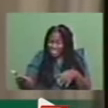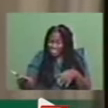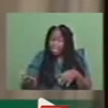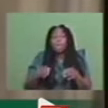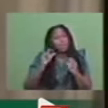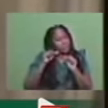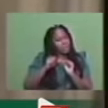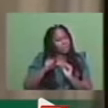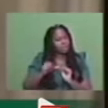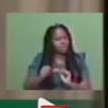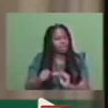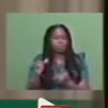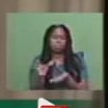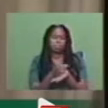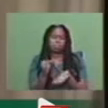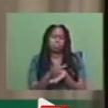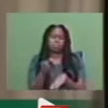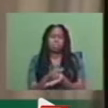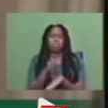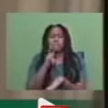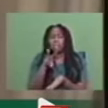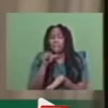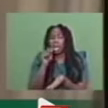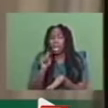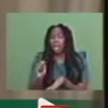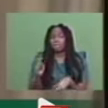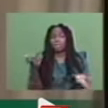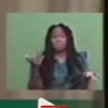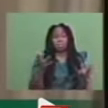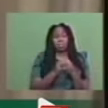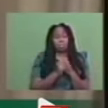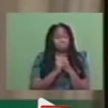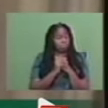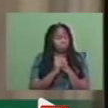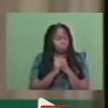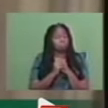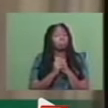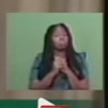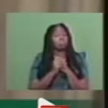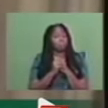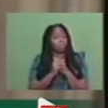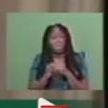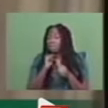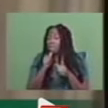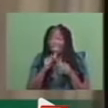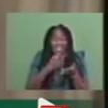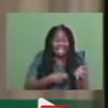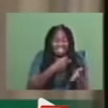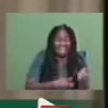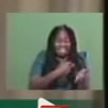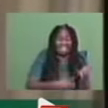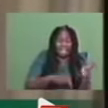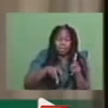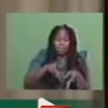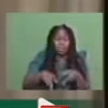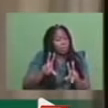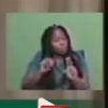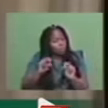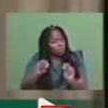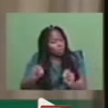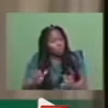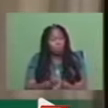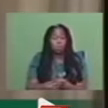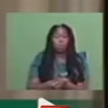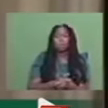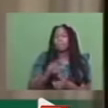told you before, we grew total non-tax revenue from 6.5 billion in 10 to 9.96